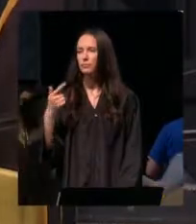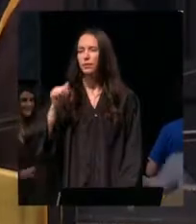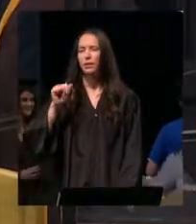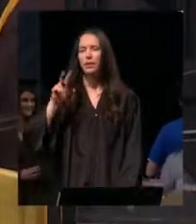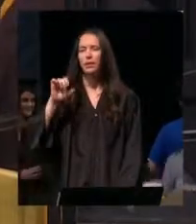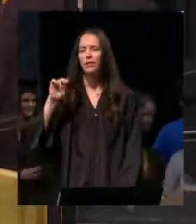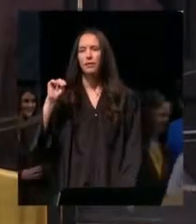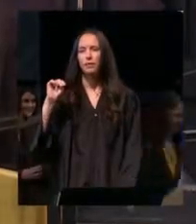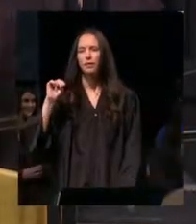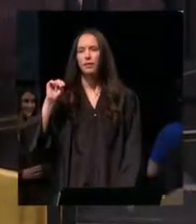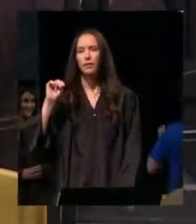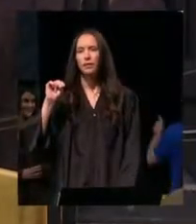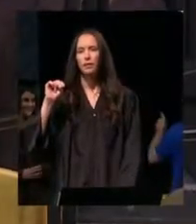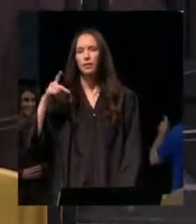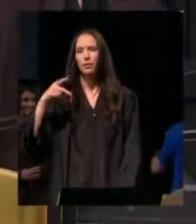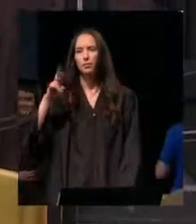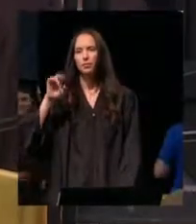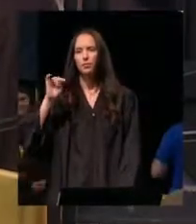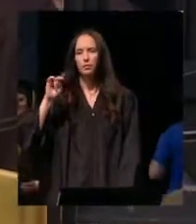Gavin Prince.